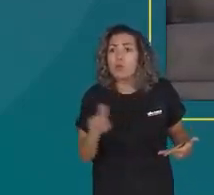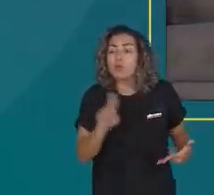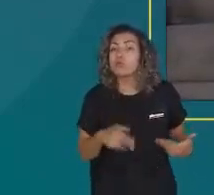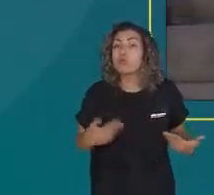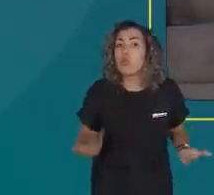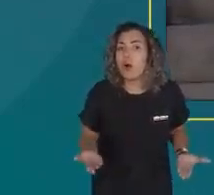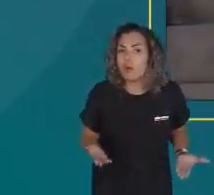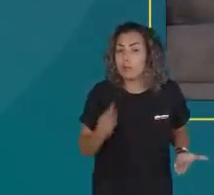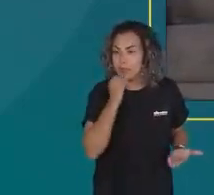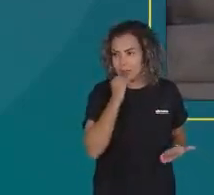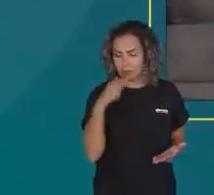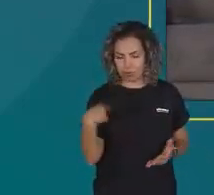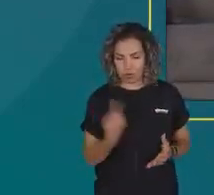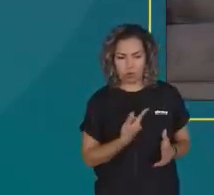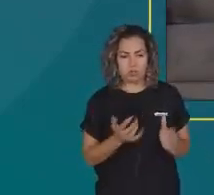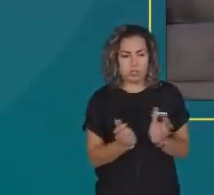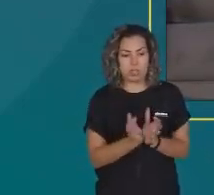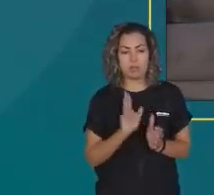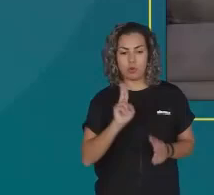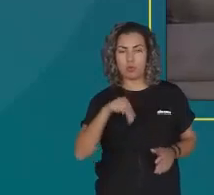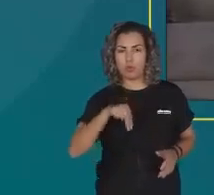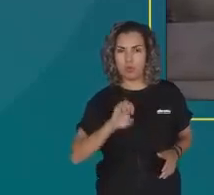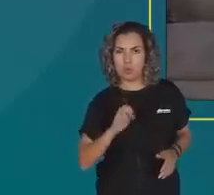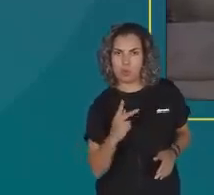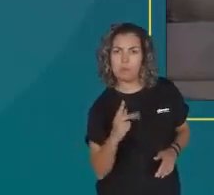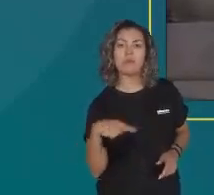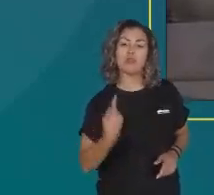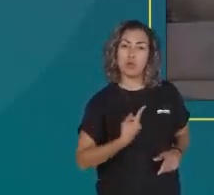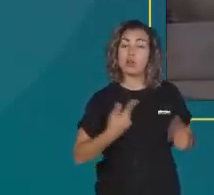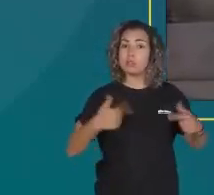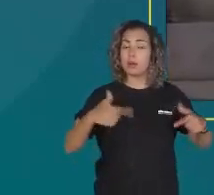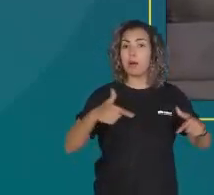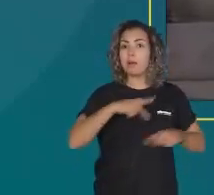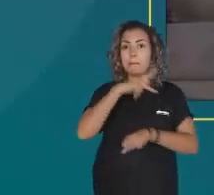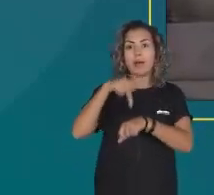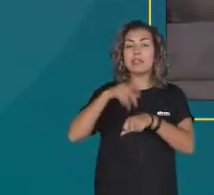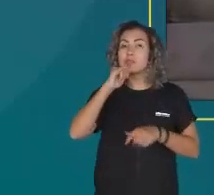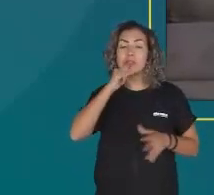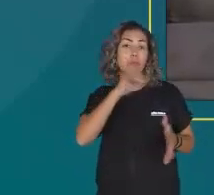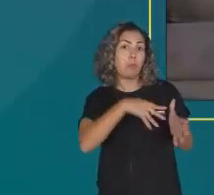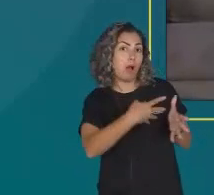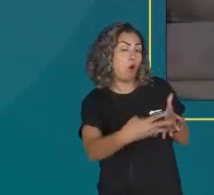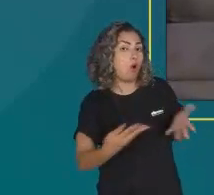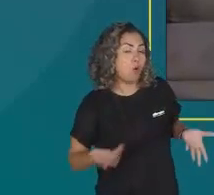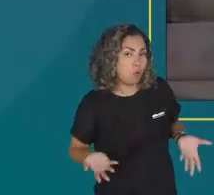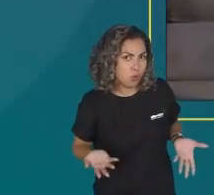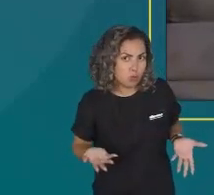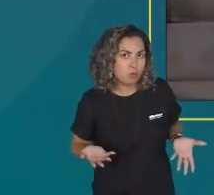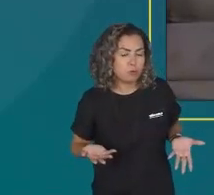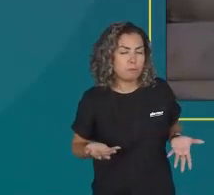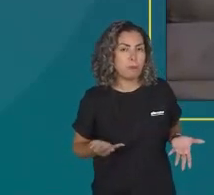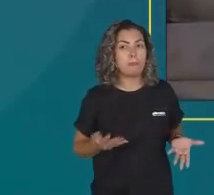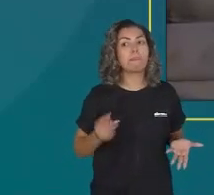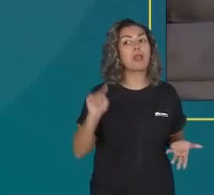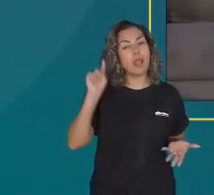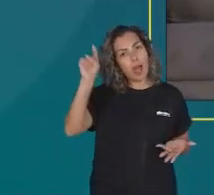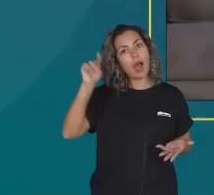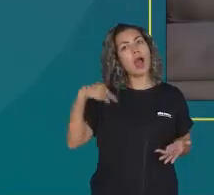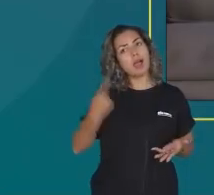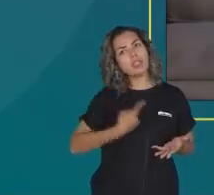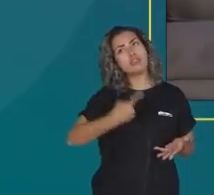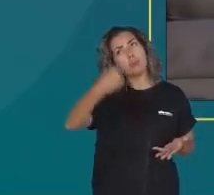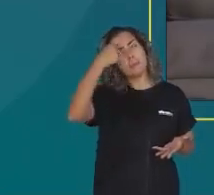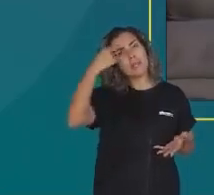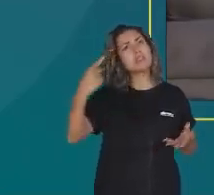in countries like Morocco, for instance, where we are trying to establish innovative financing mechanisms to help